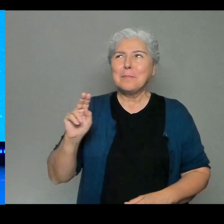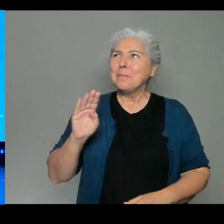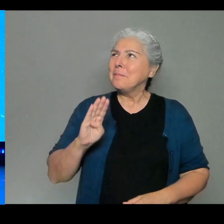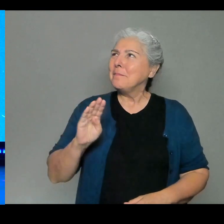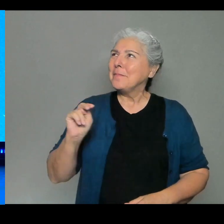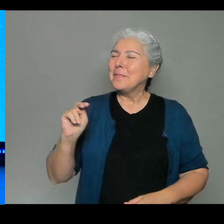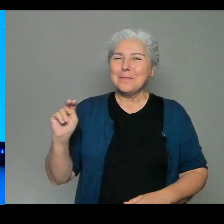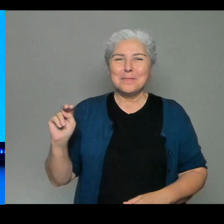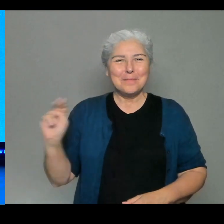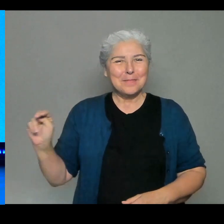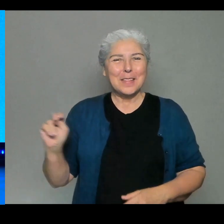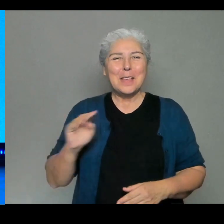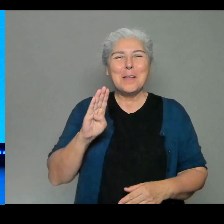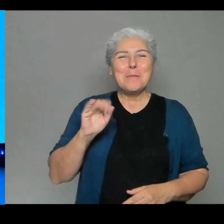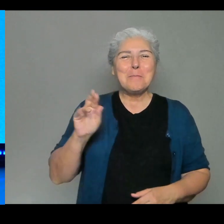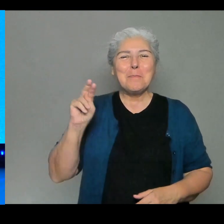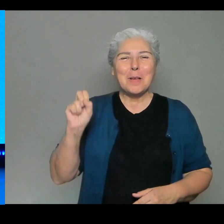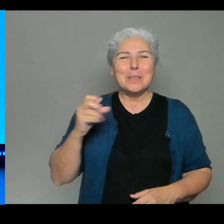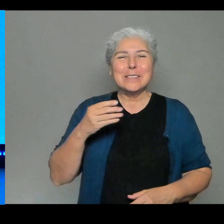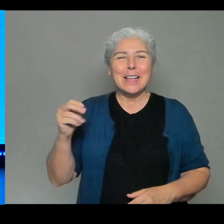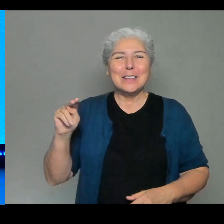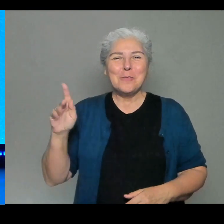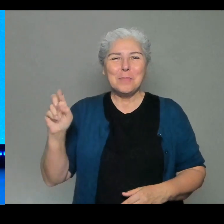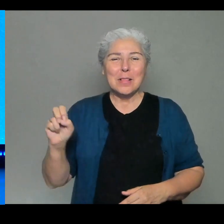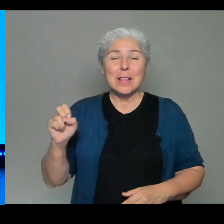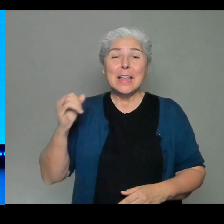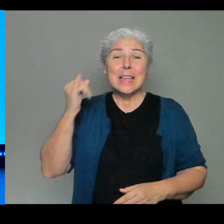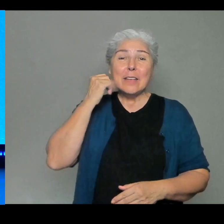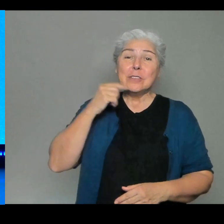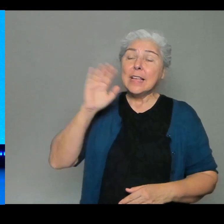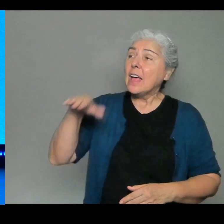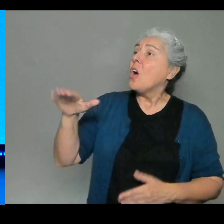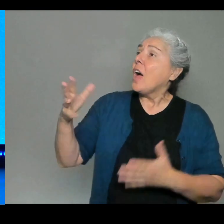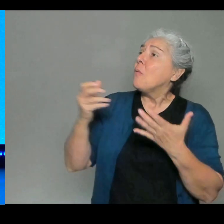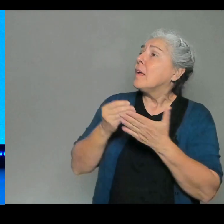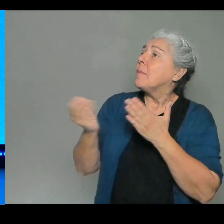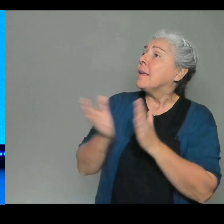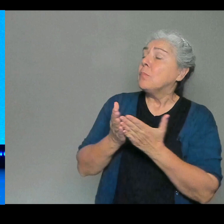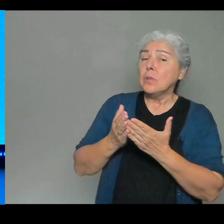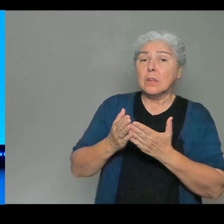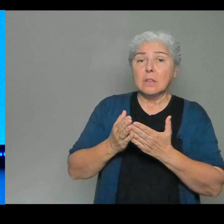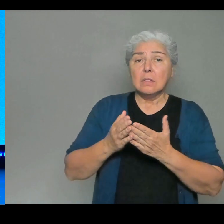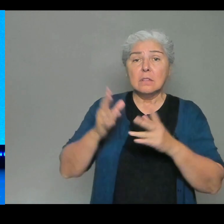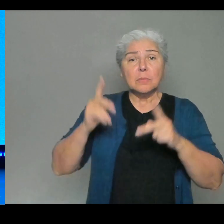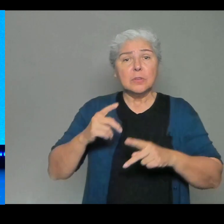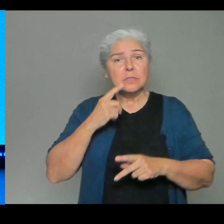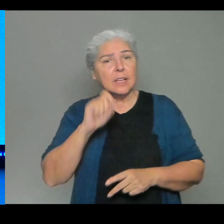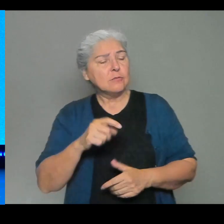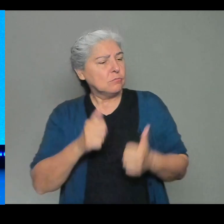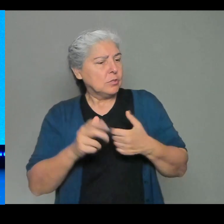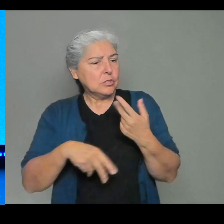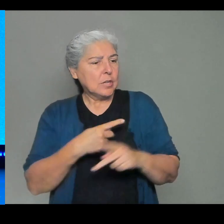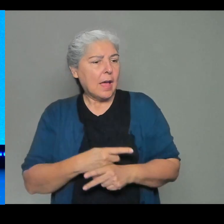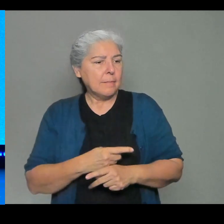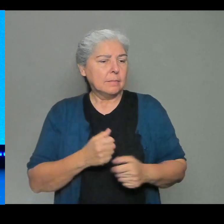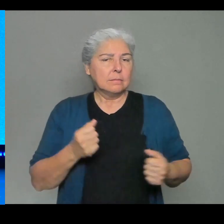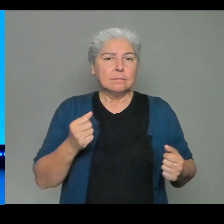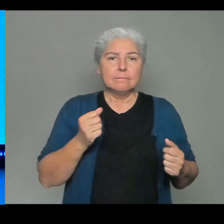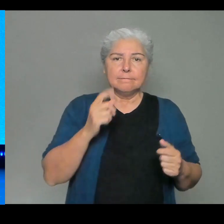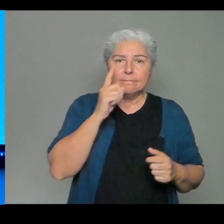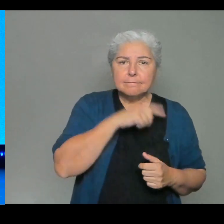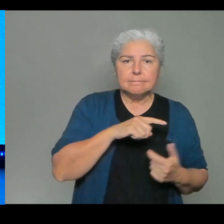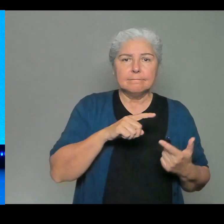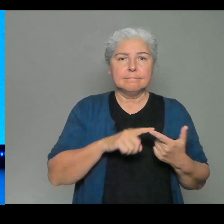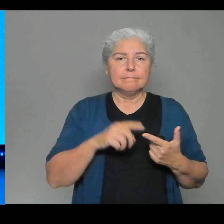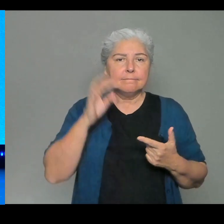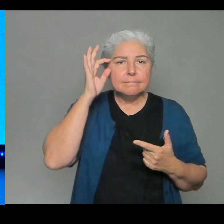& Noble, and say, hey, I wanna buy a book. The first question they're gonna ask you is, what kind? You want fiction, you want nonfiction, you want horror, you want fantasy,